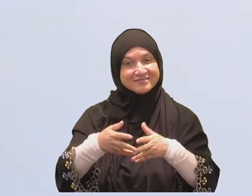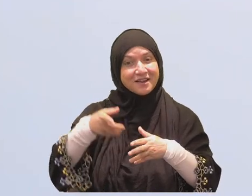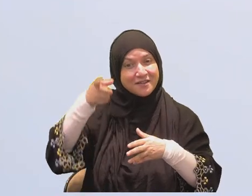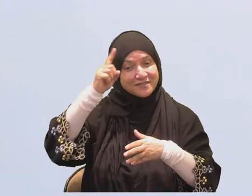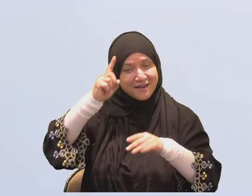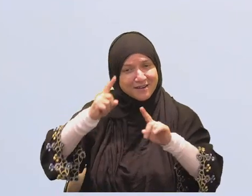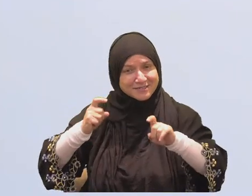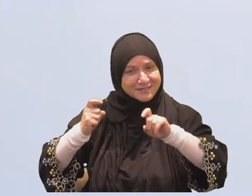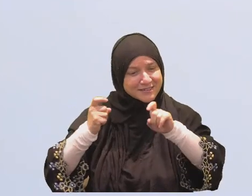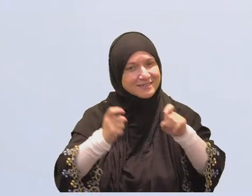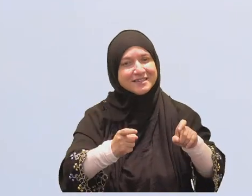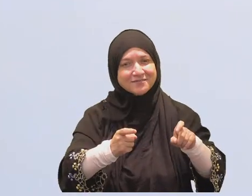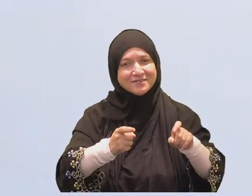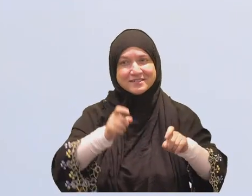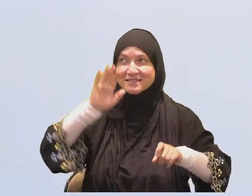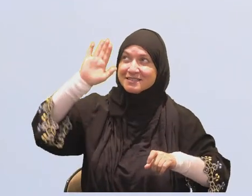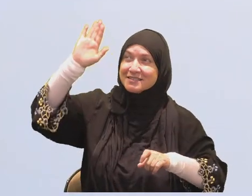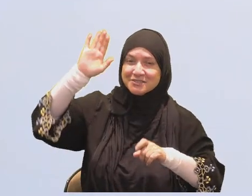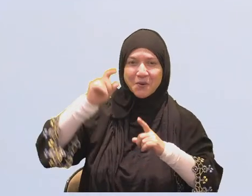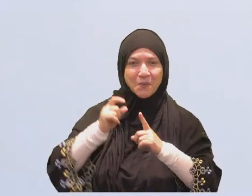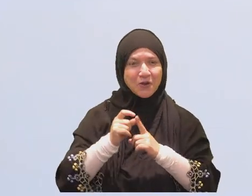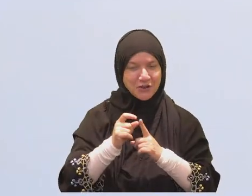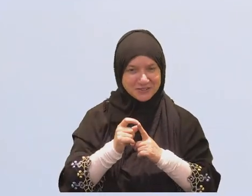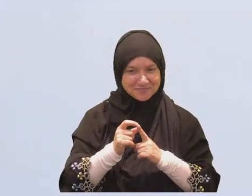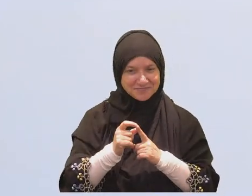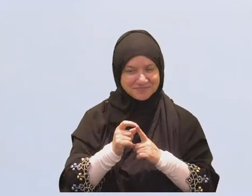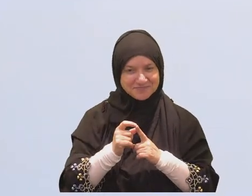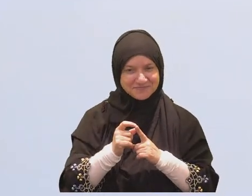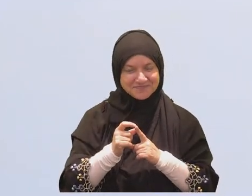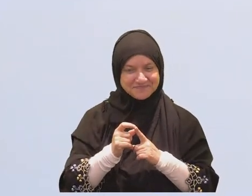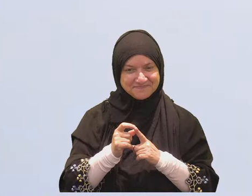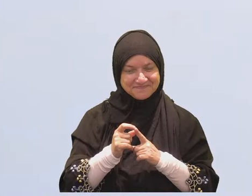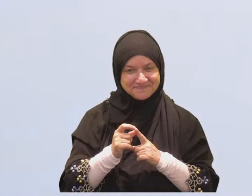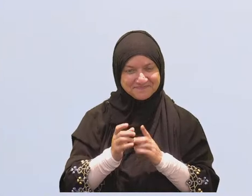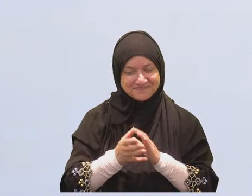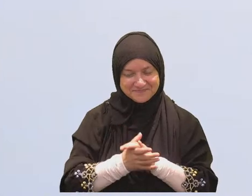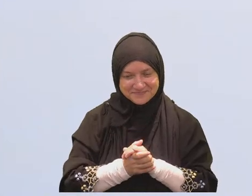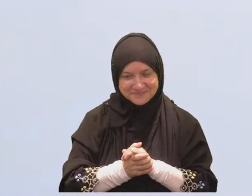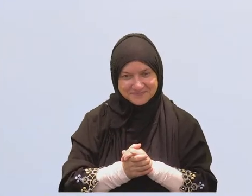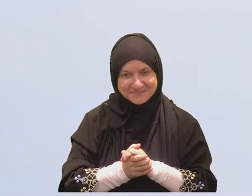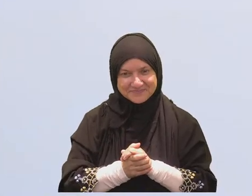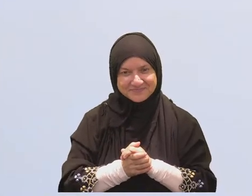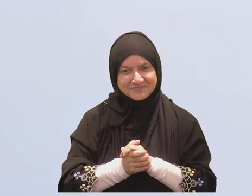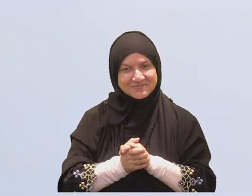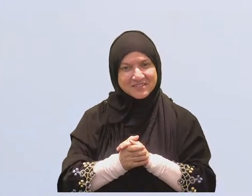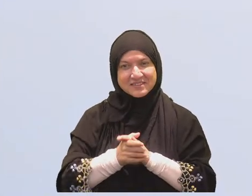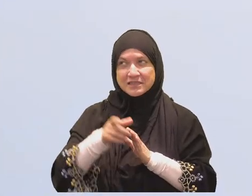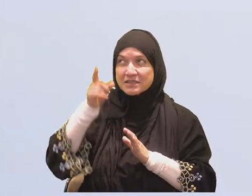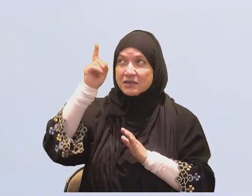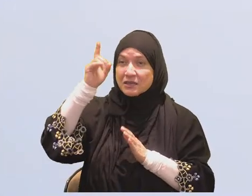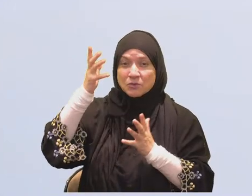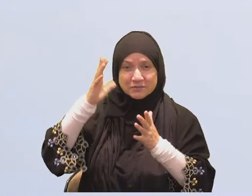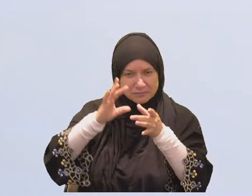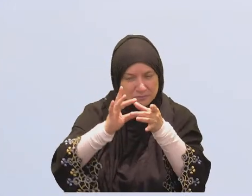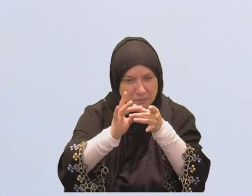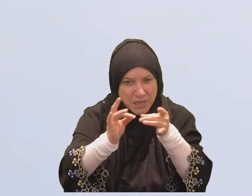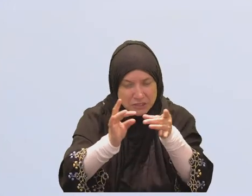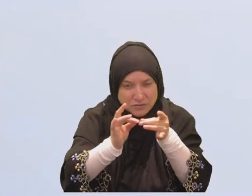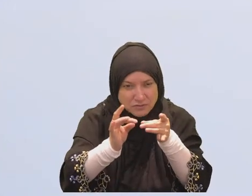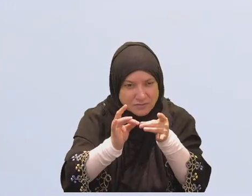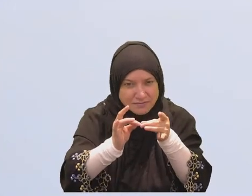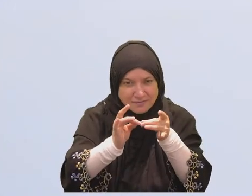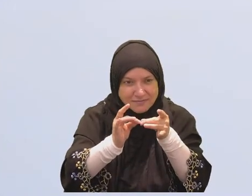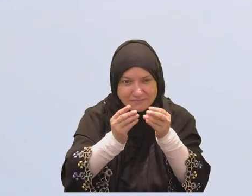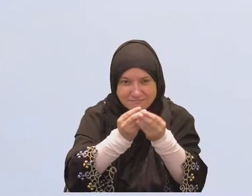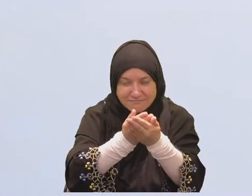eloquence, Allah Ta'ala gave us that ability to be eloquent, to be able